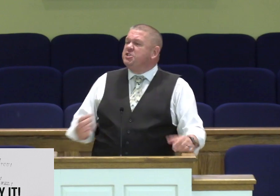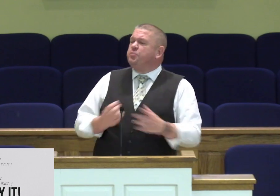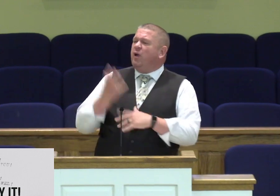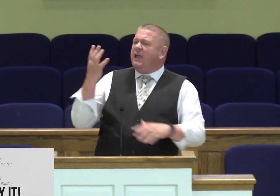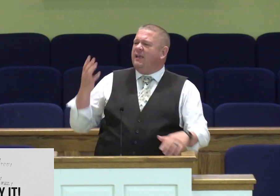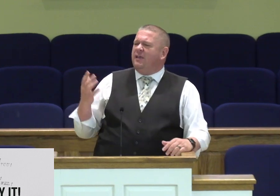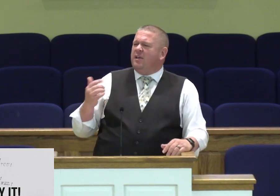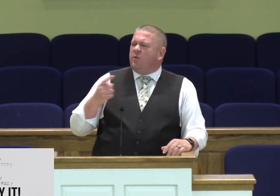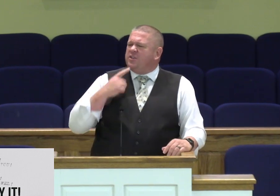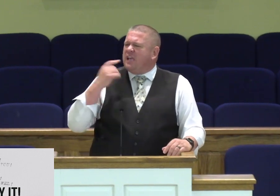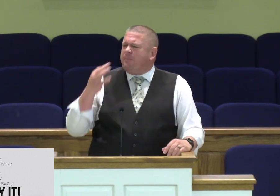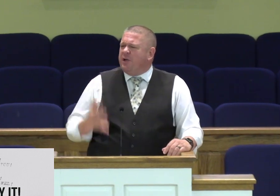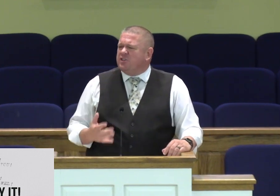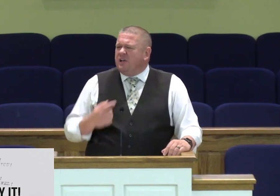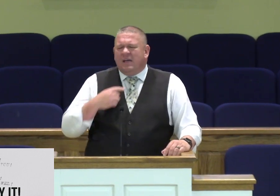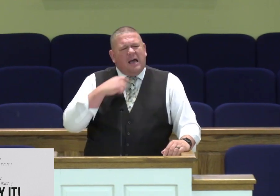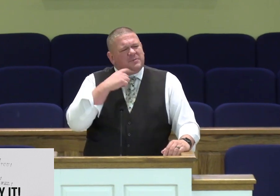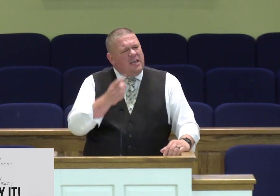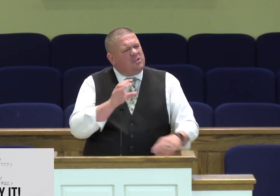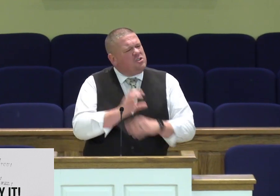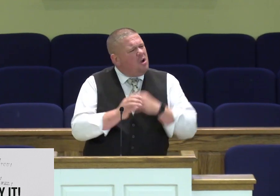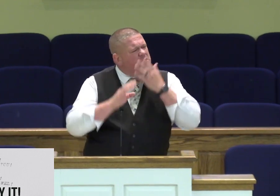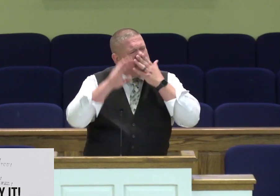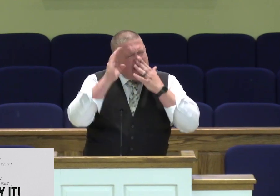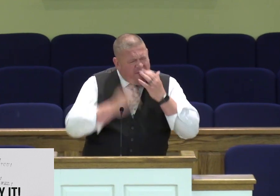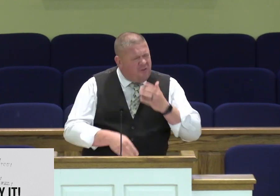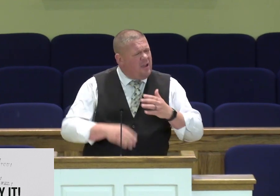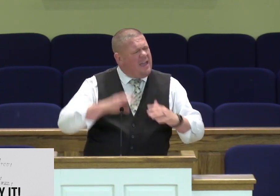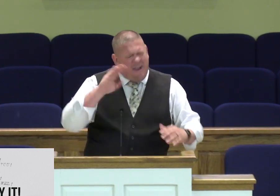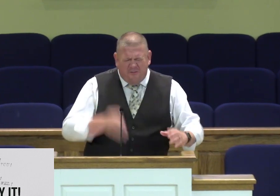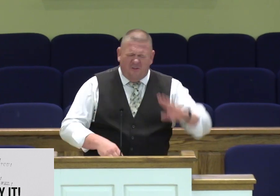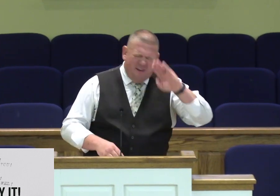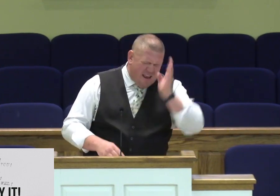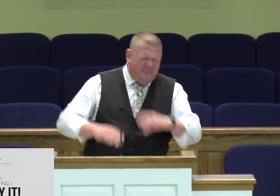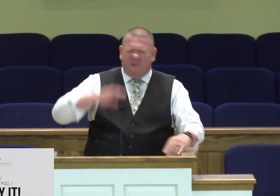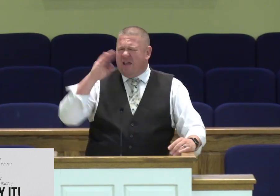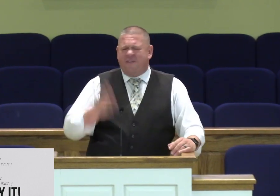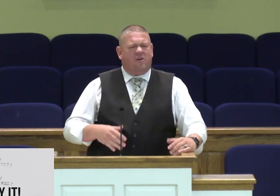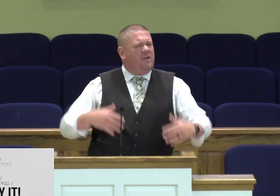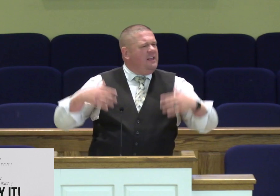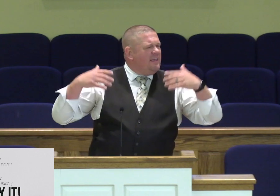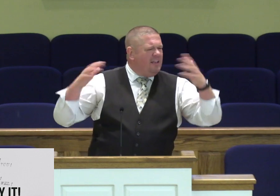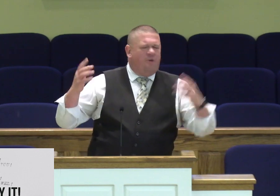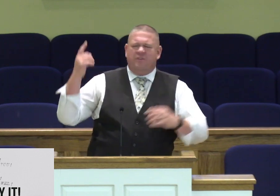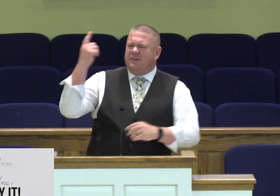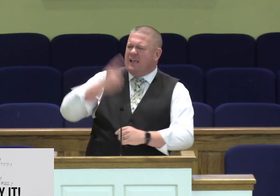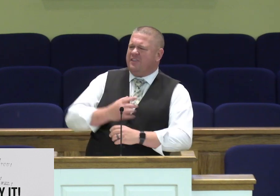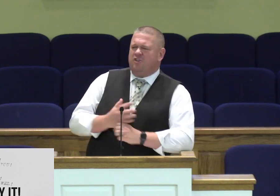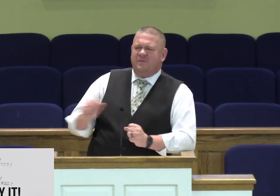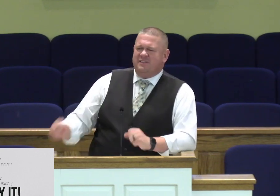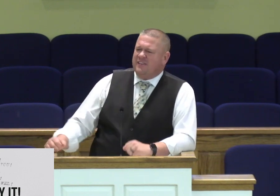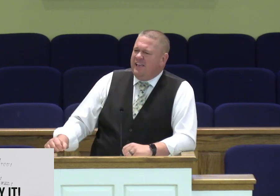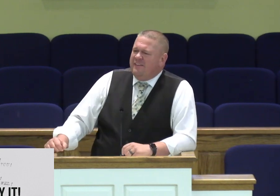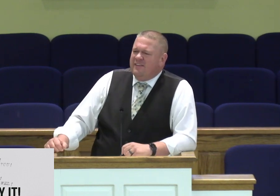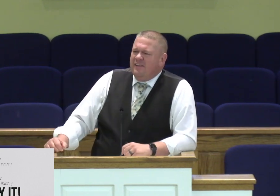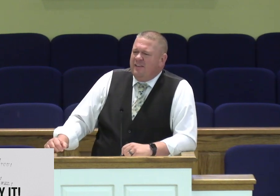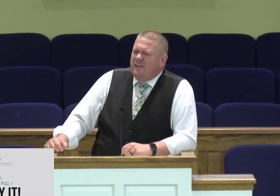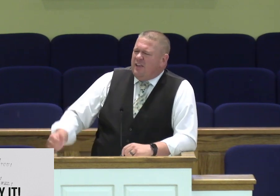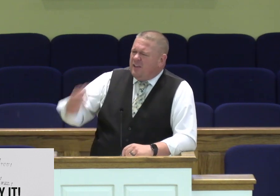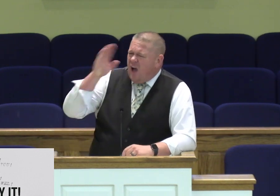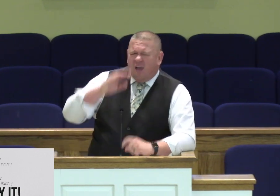Was it spring? What are you saying, preacher? I'm saying, church, never, ever, never, ever get over the day that you've been